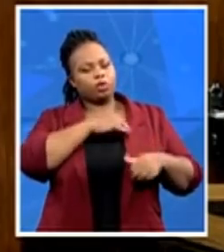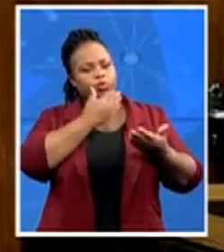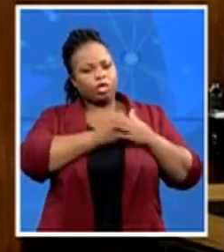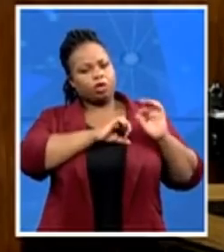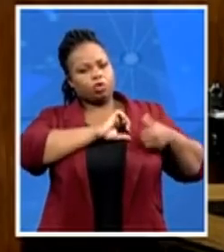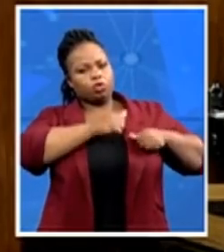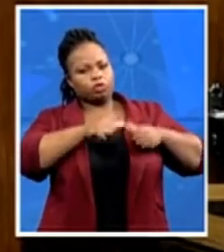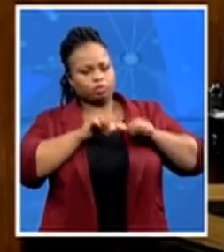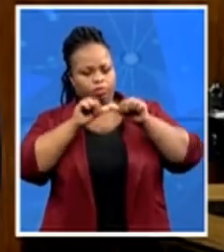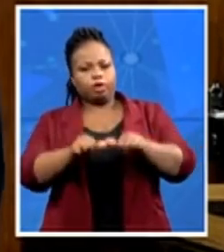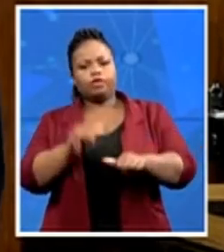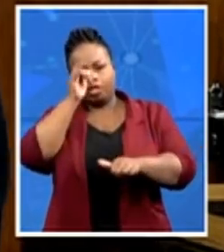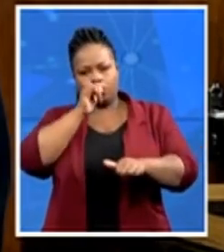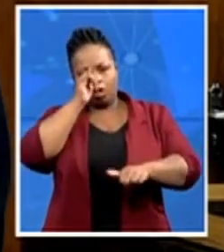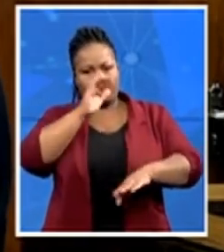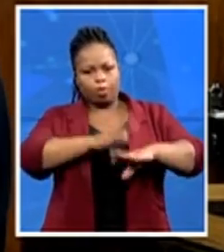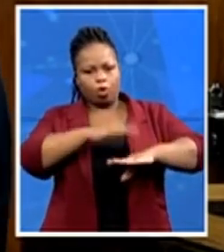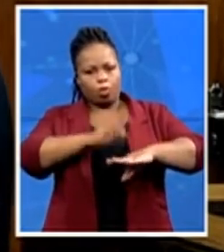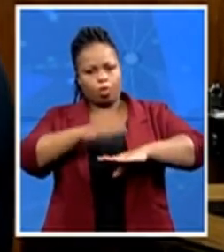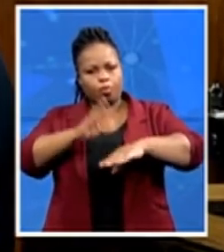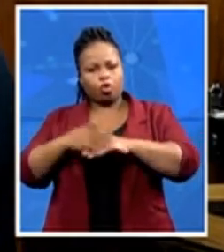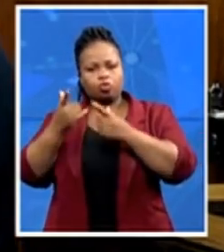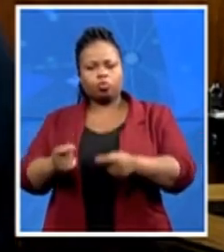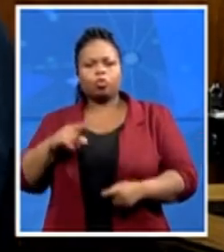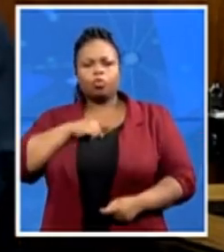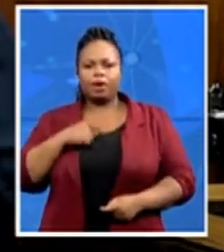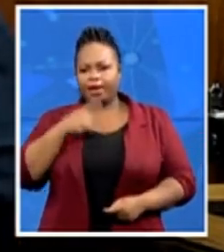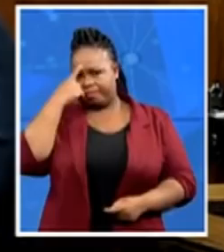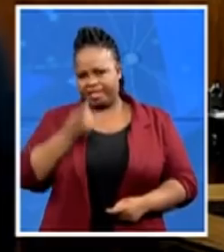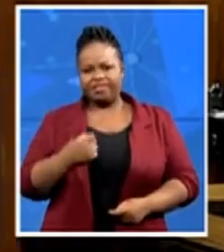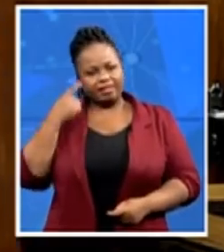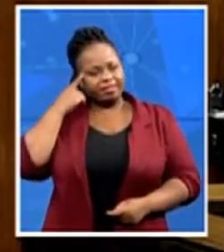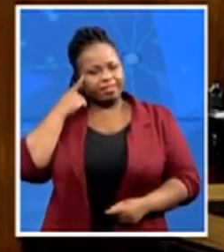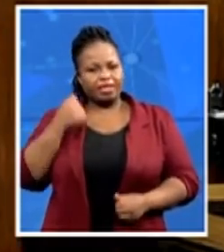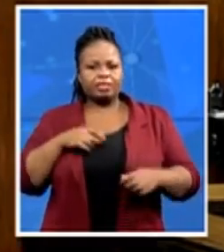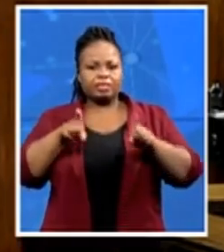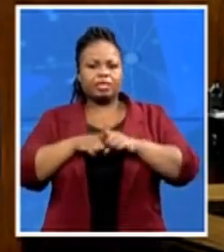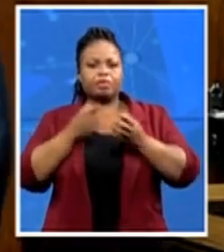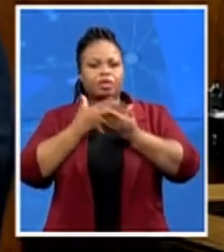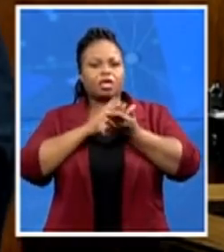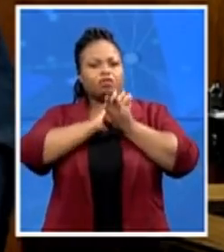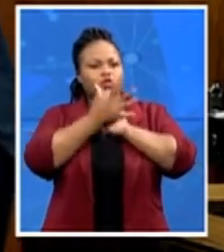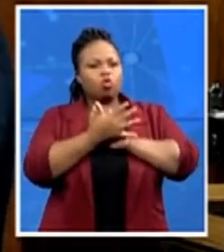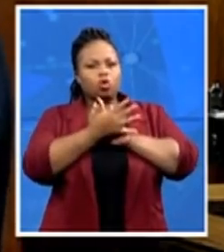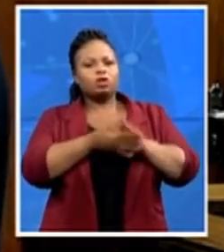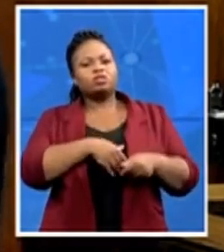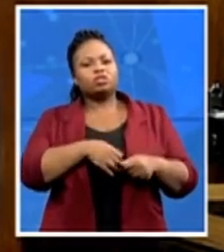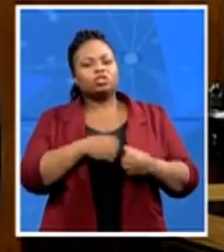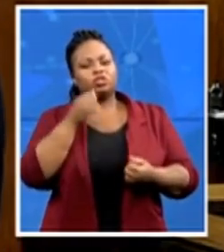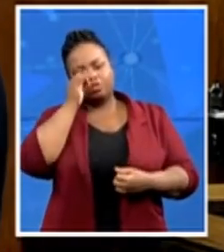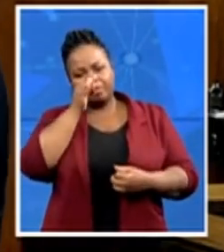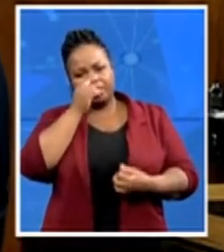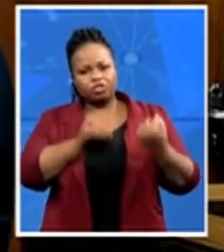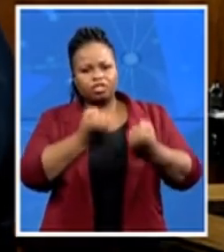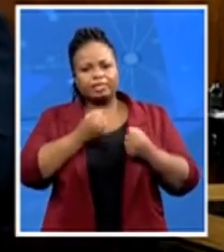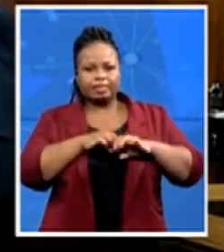the tendency to jeopardize the criminal justice system. If it had been after the other matters that they have got bail, I would